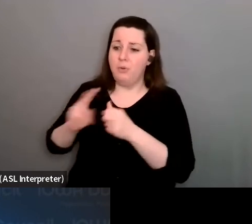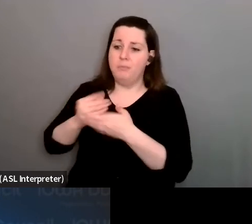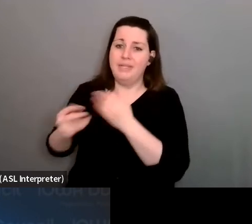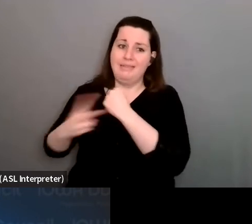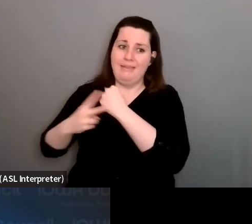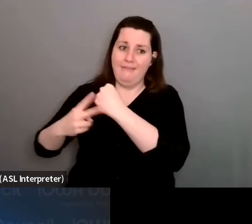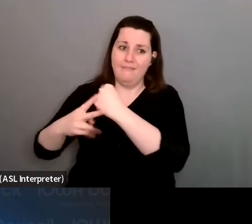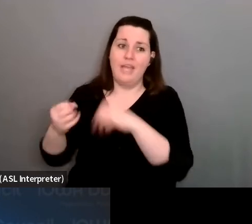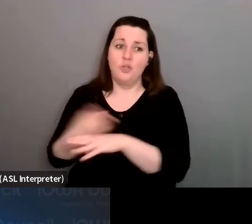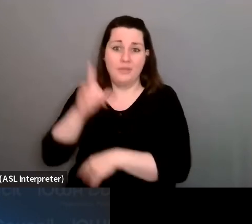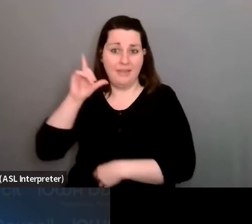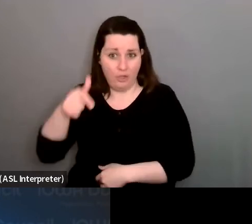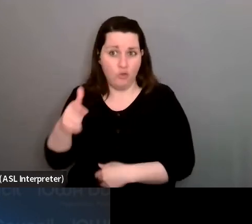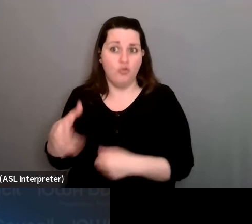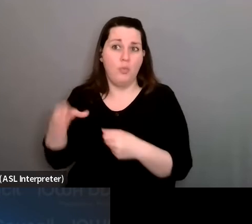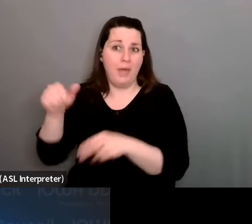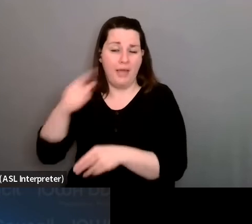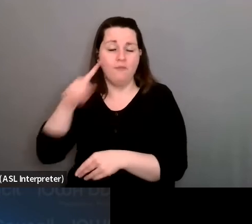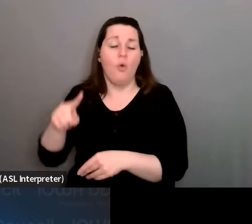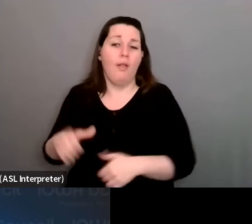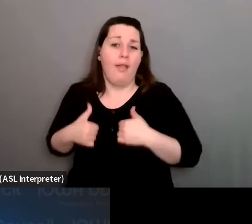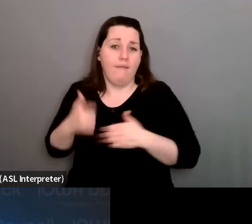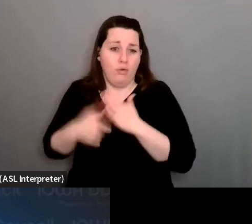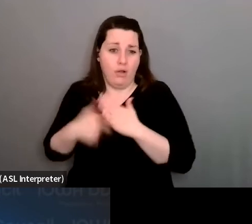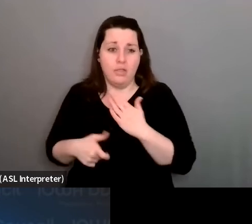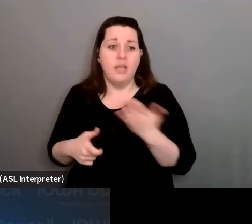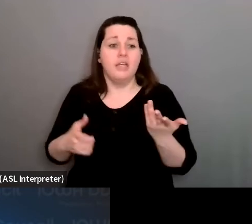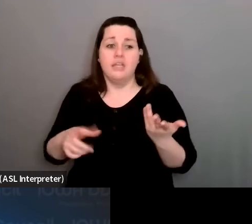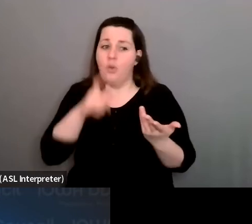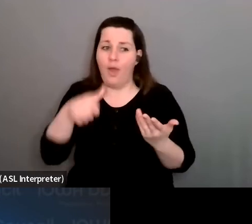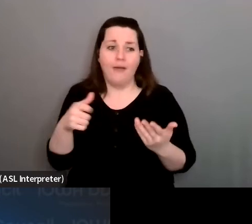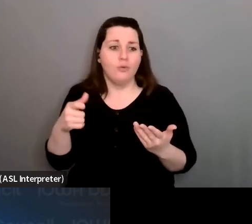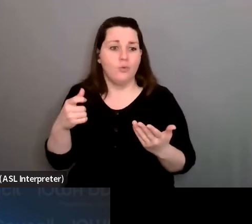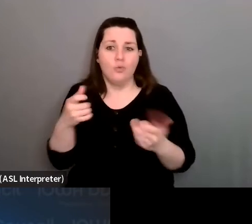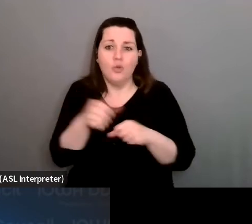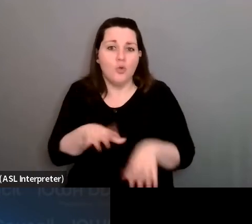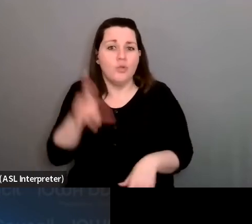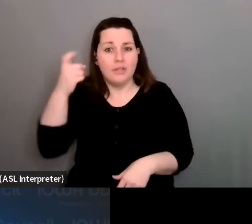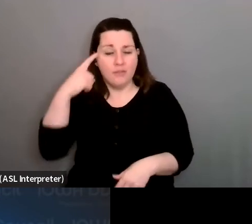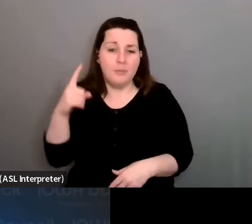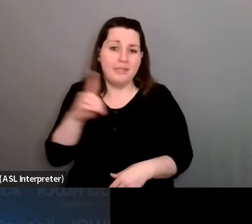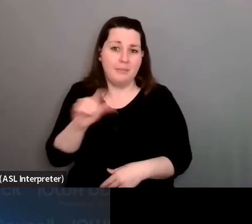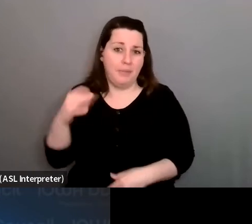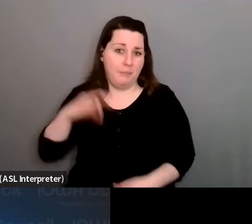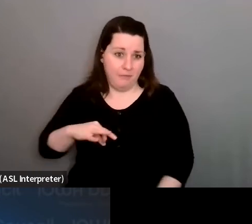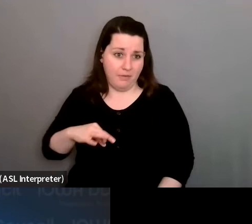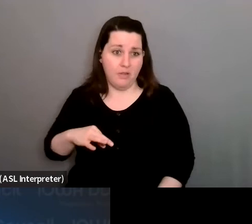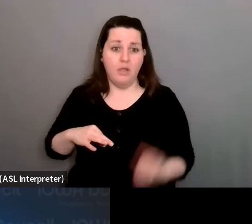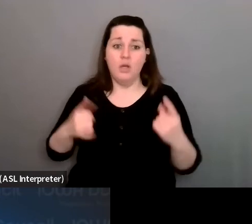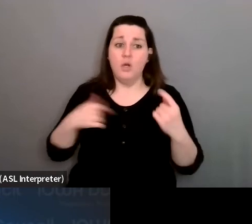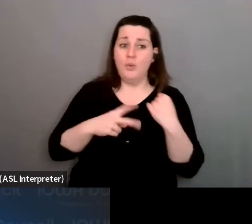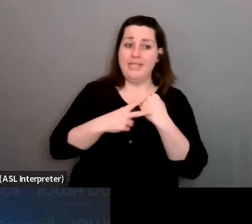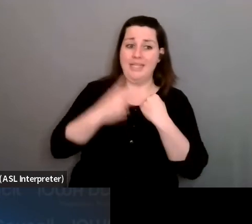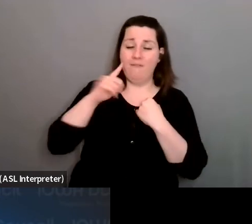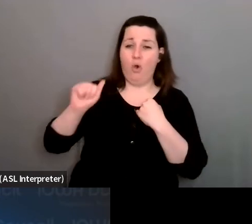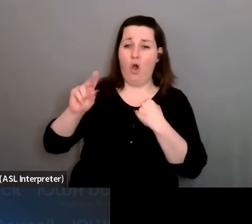cover essential life costs, without the risk of losing government disability benefits. We save for Audrey